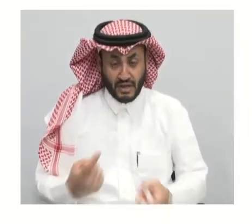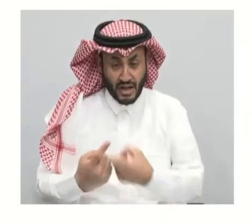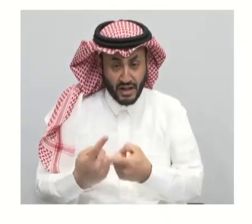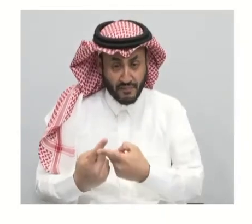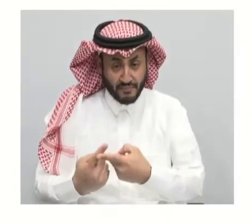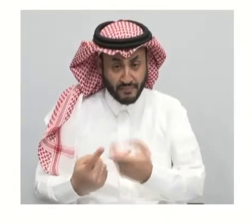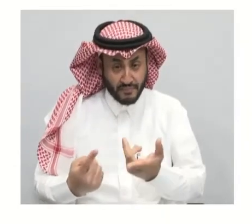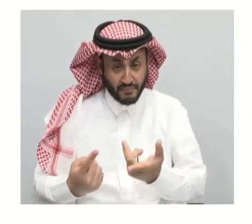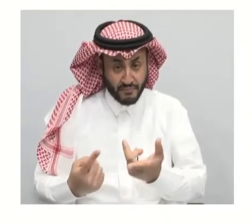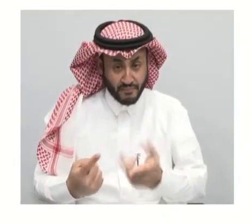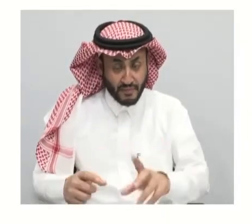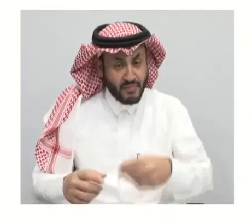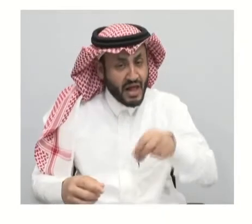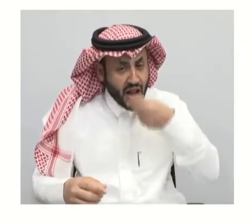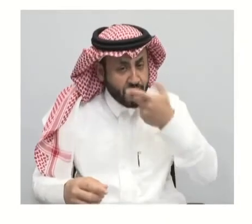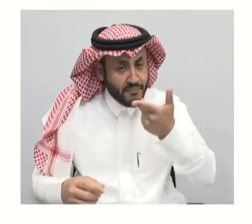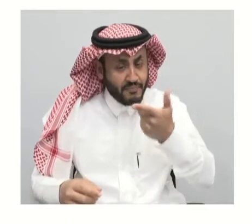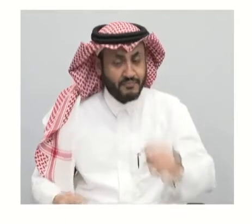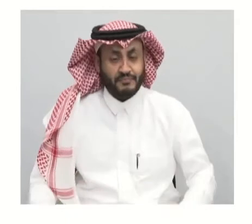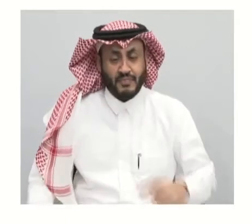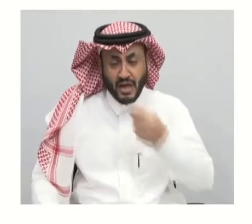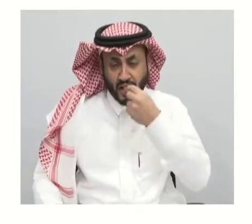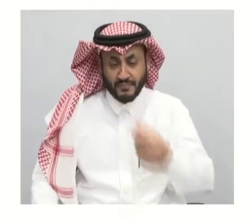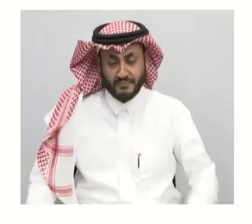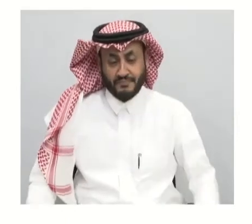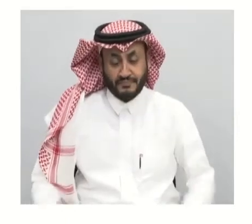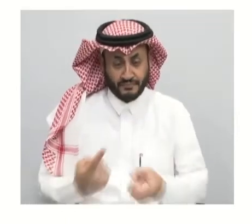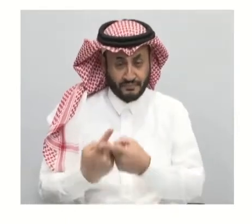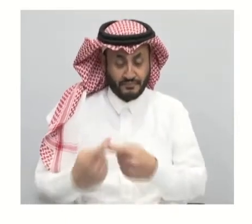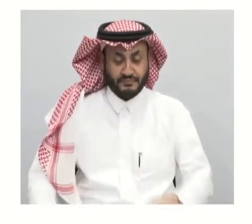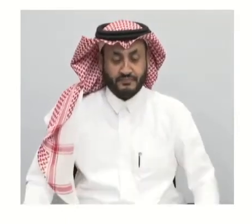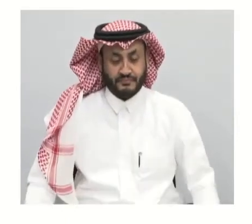man who is taking a snack? Is he the man eating?